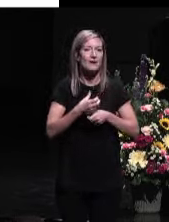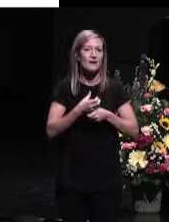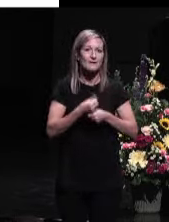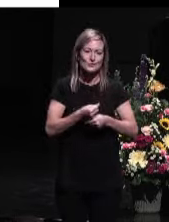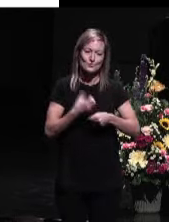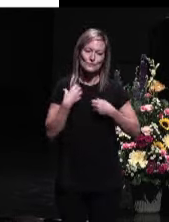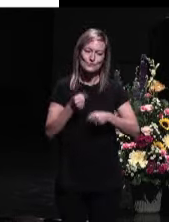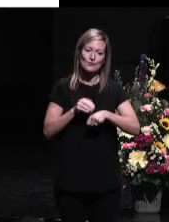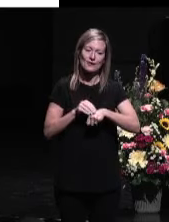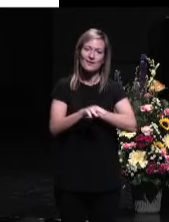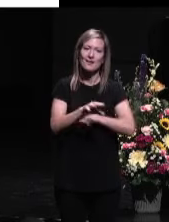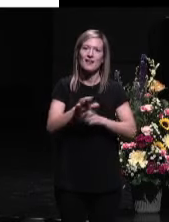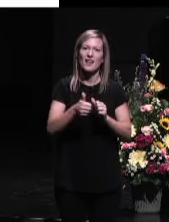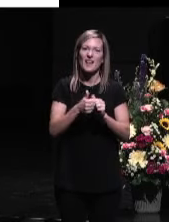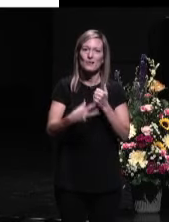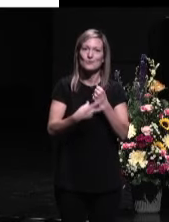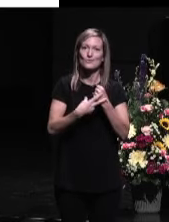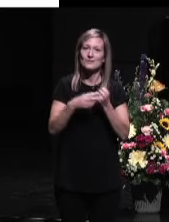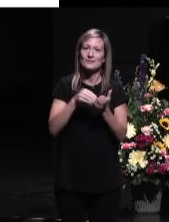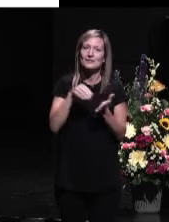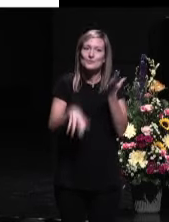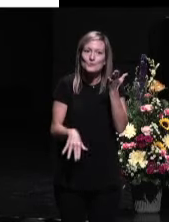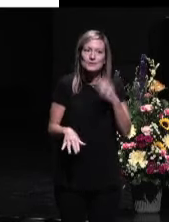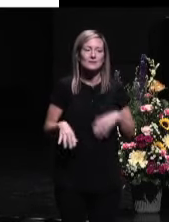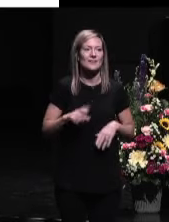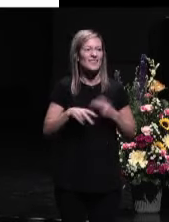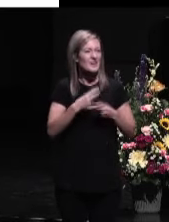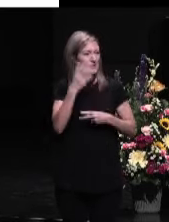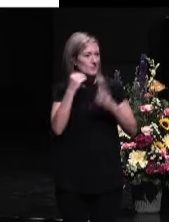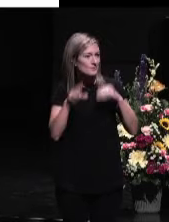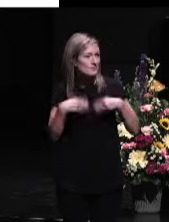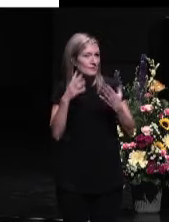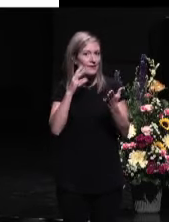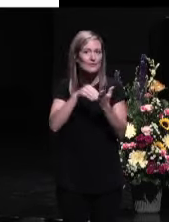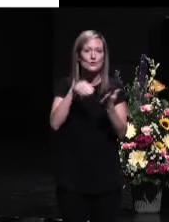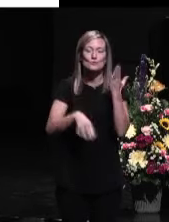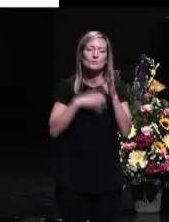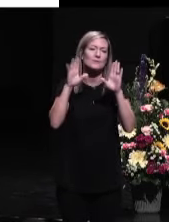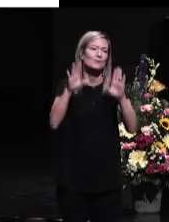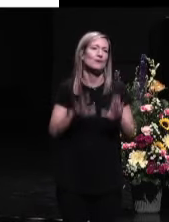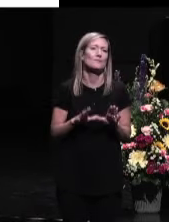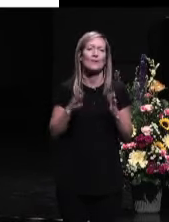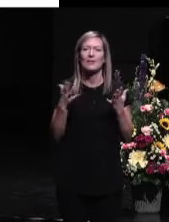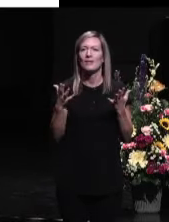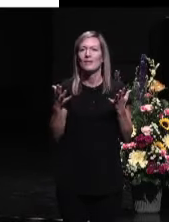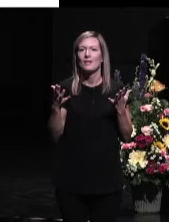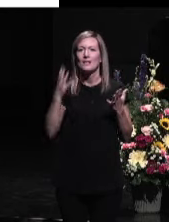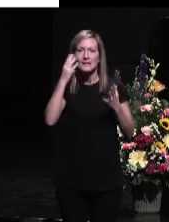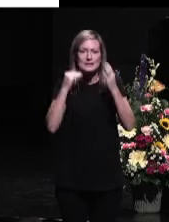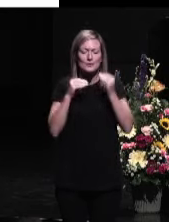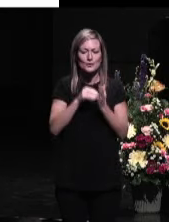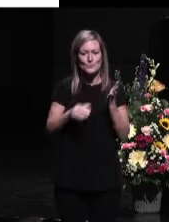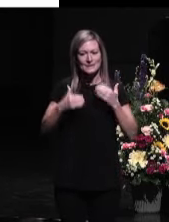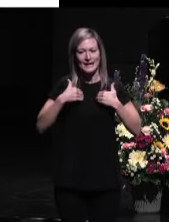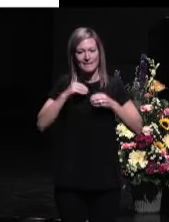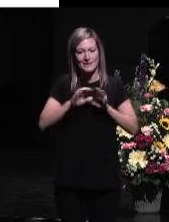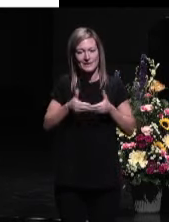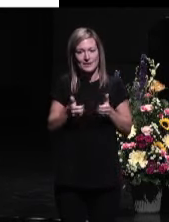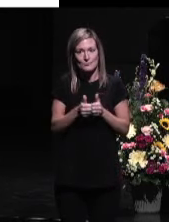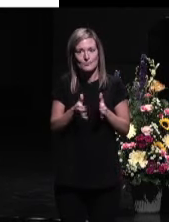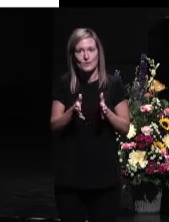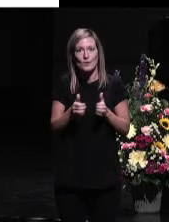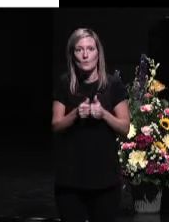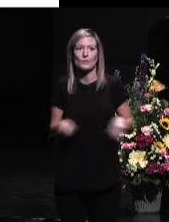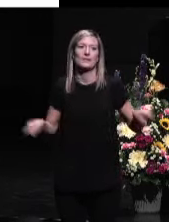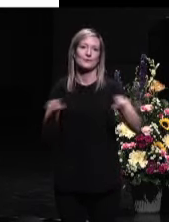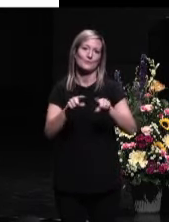engage in research, the types of experiences that we provide for our student, the incredible excellence we have in the classroom. So